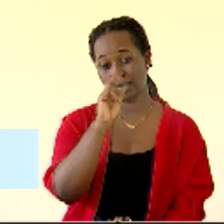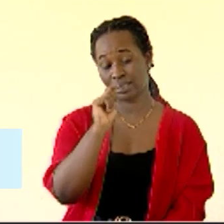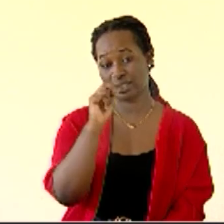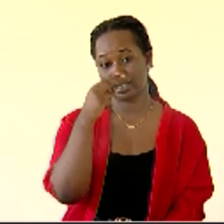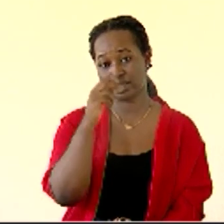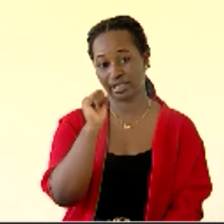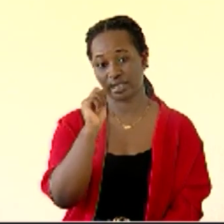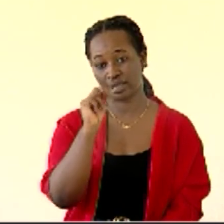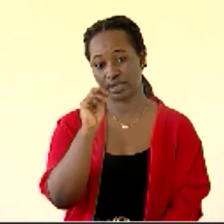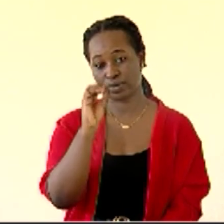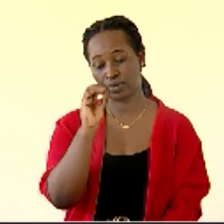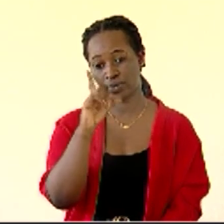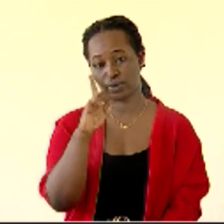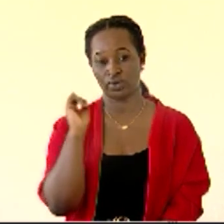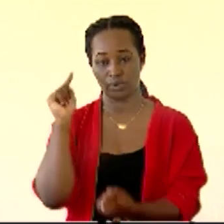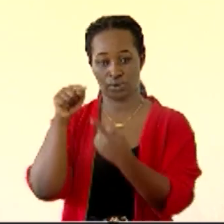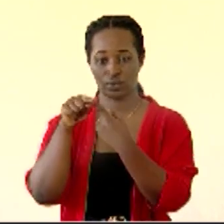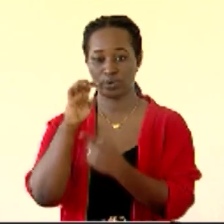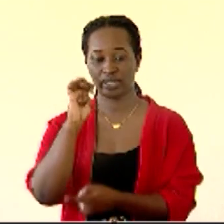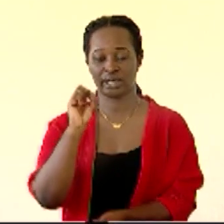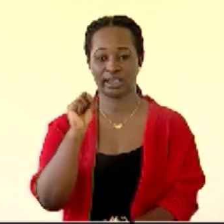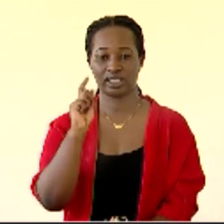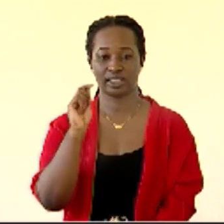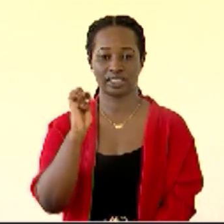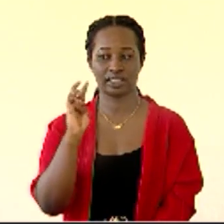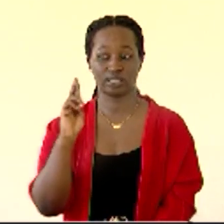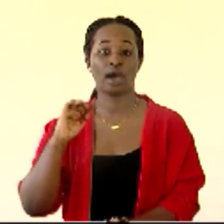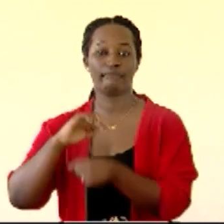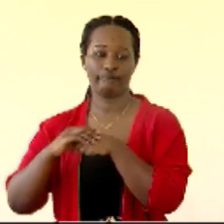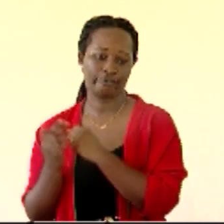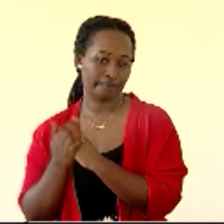the ester as well? This is an ester that is formed.